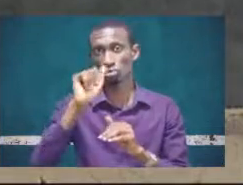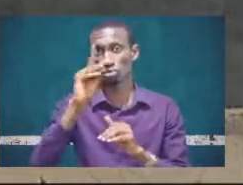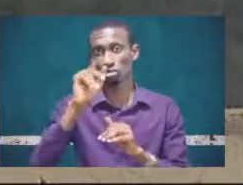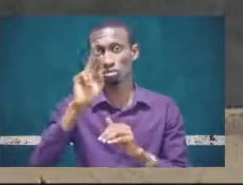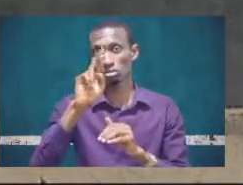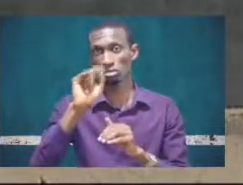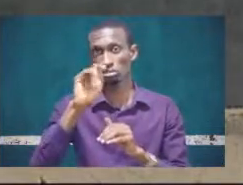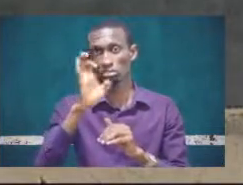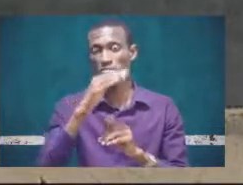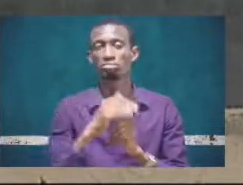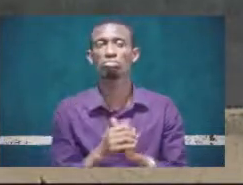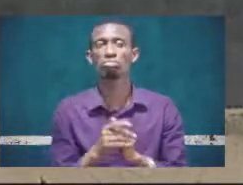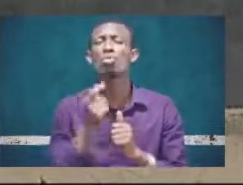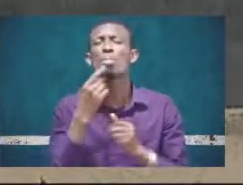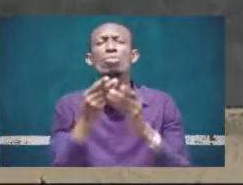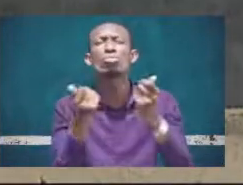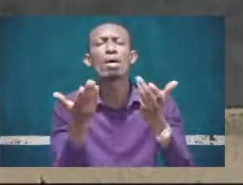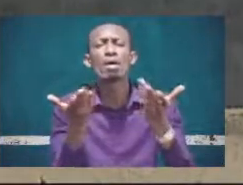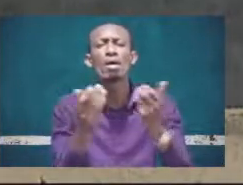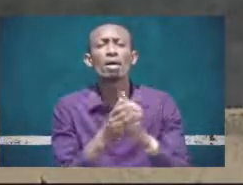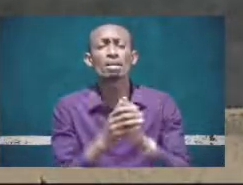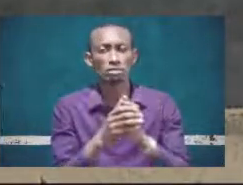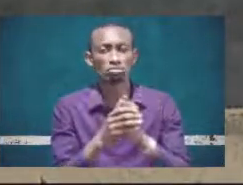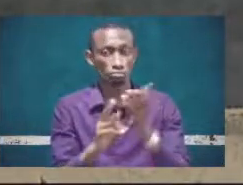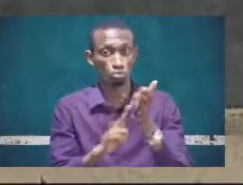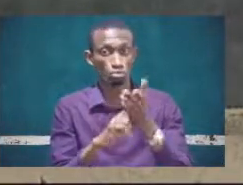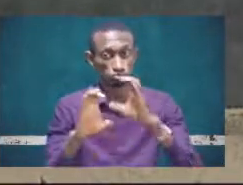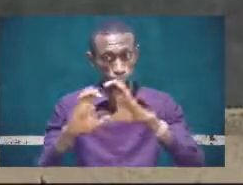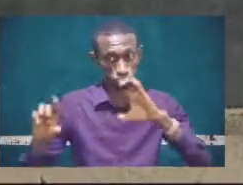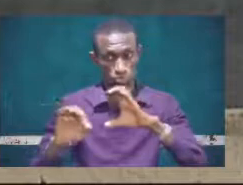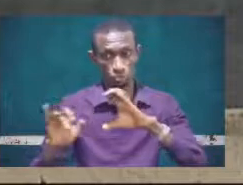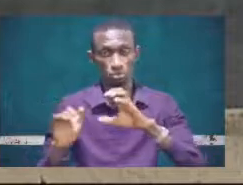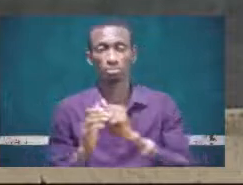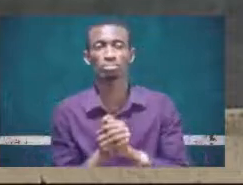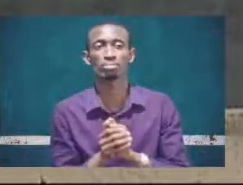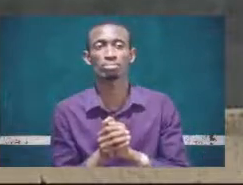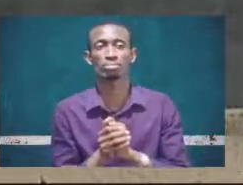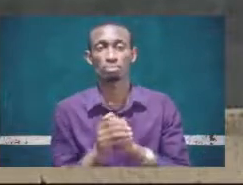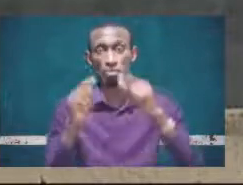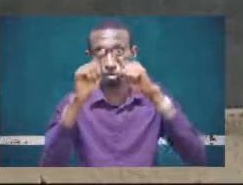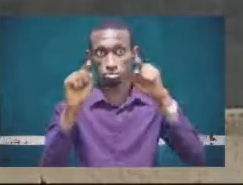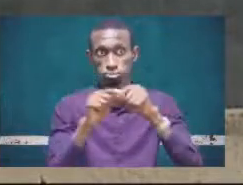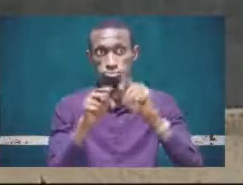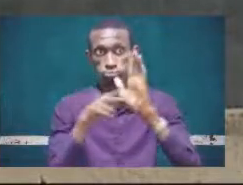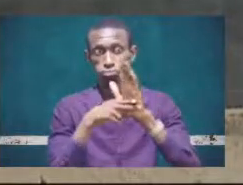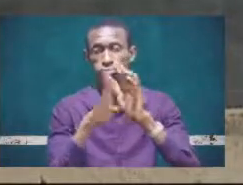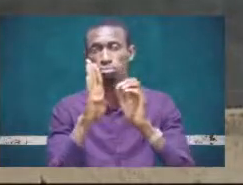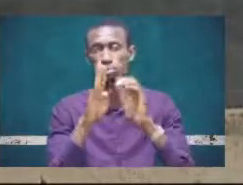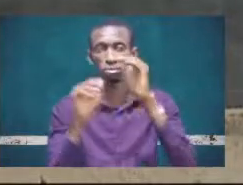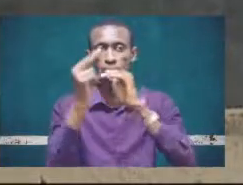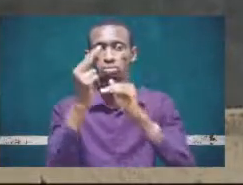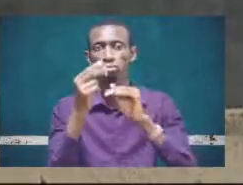to solve this quadratic equation using the quadratic formula. So the discriminant is given by b squared